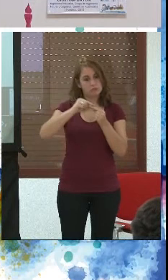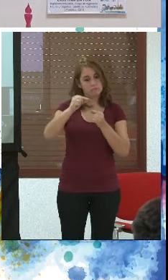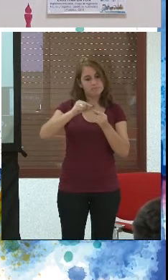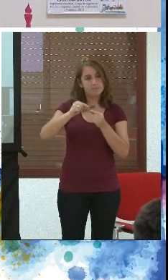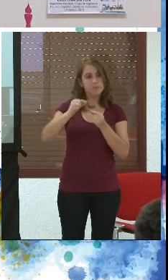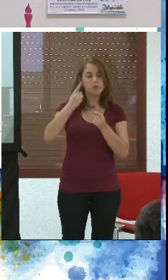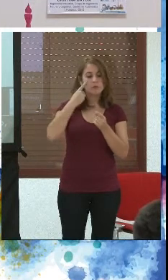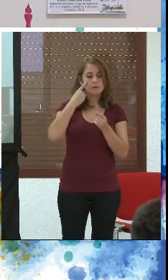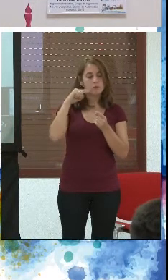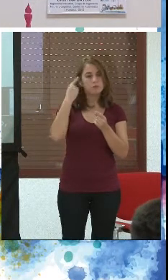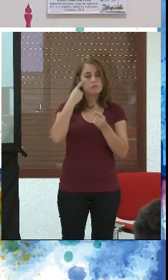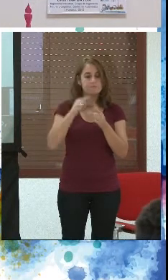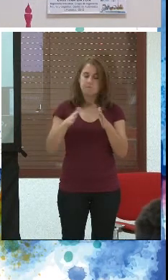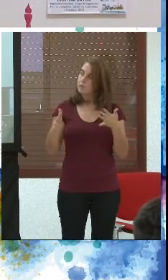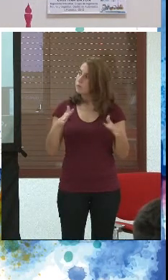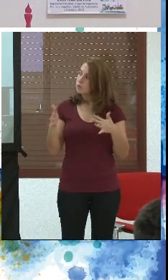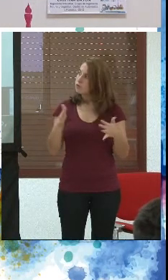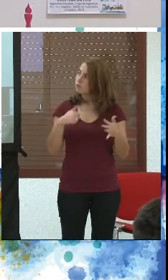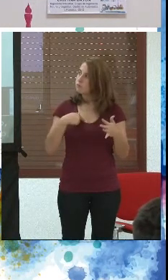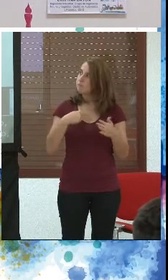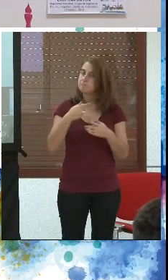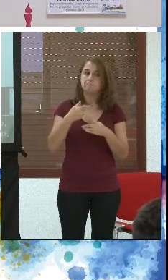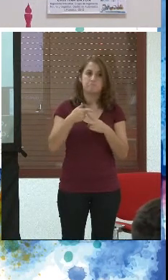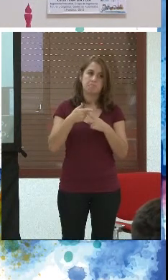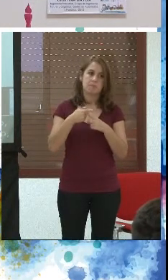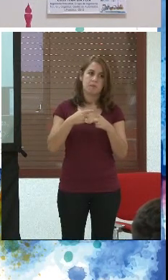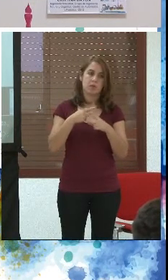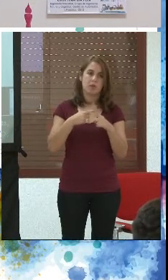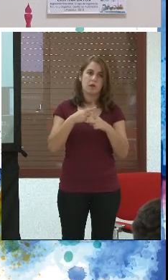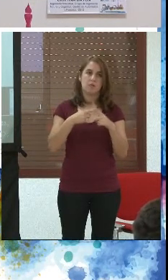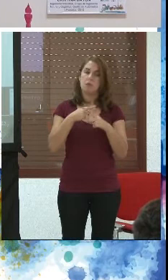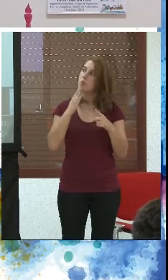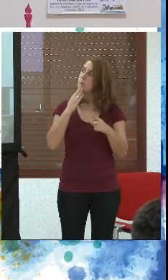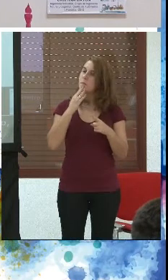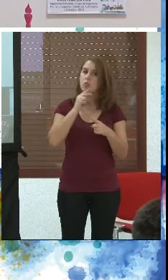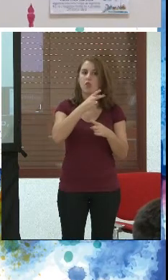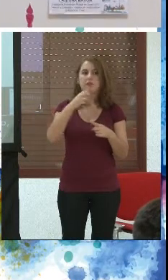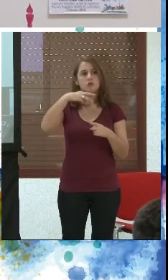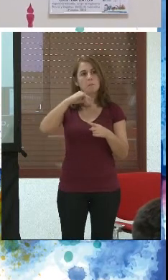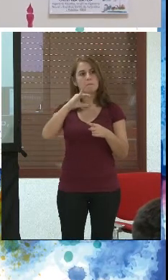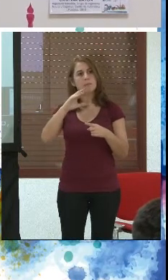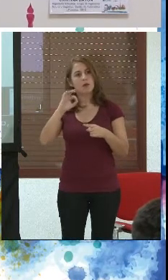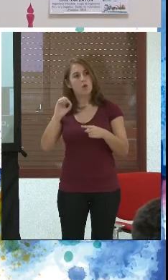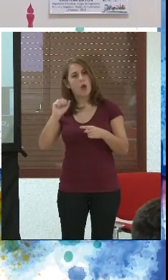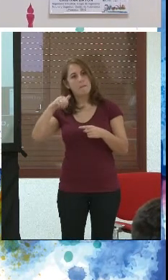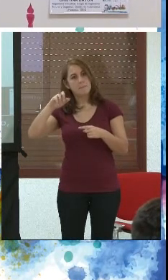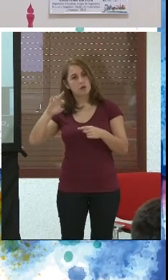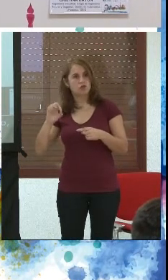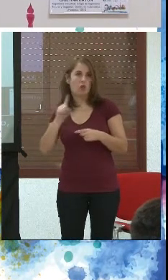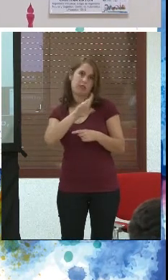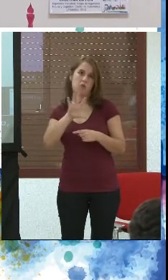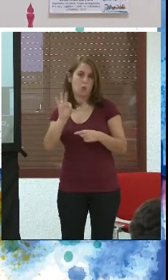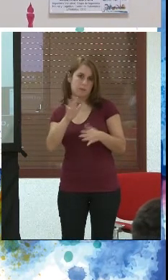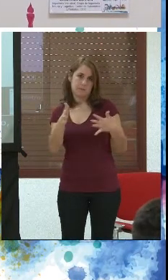we found a threshold of approximately 200 microamperes, or